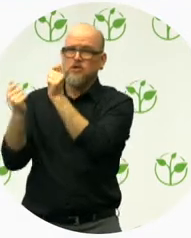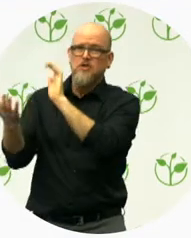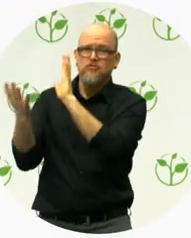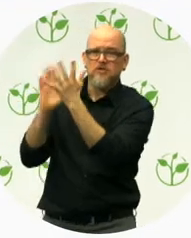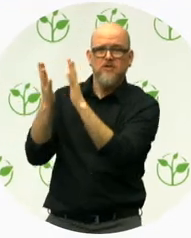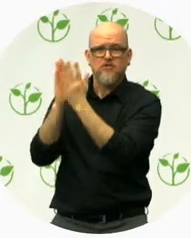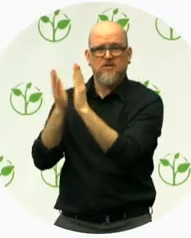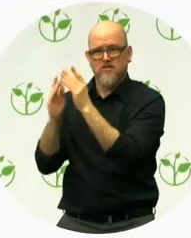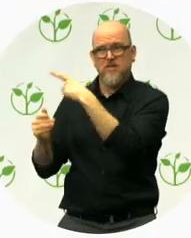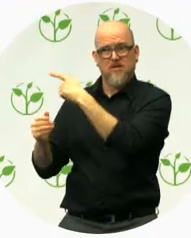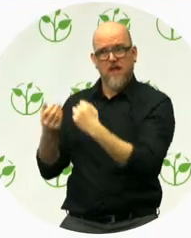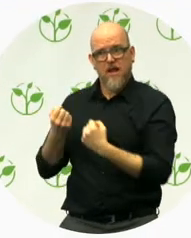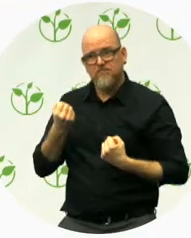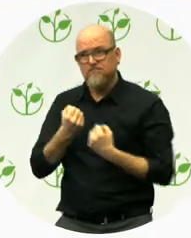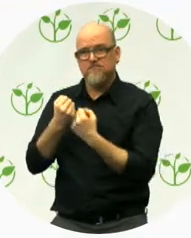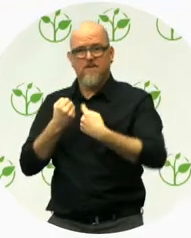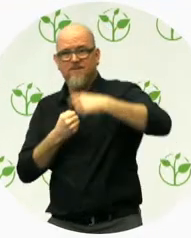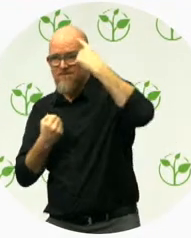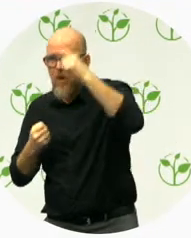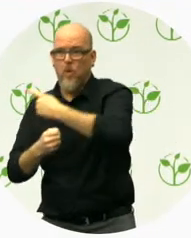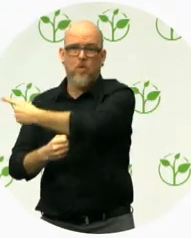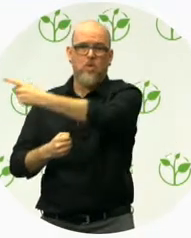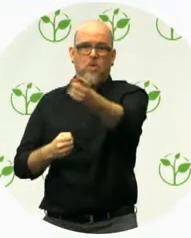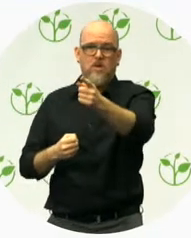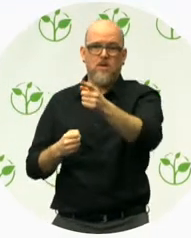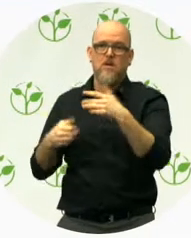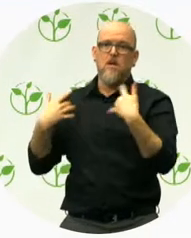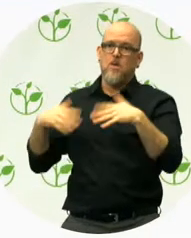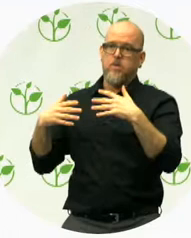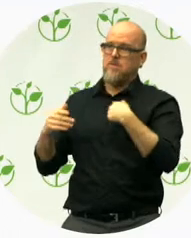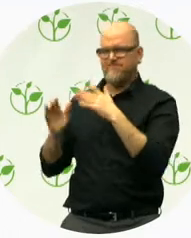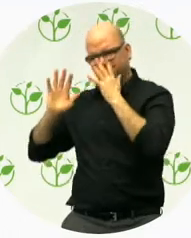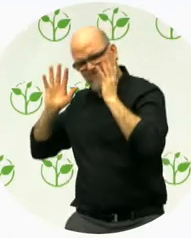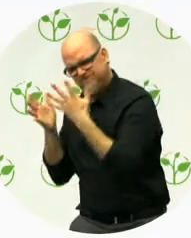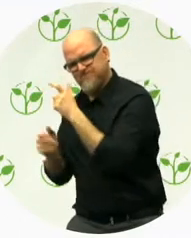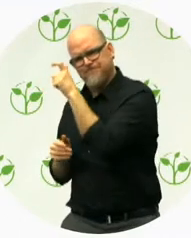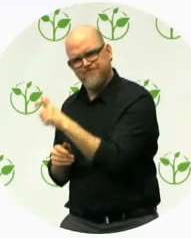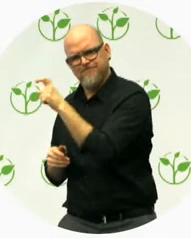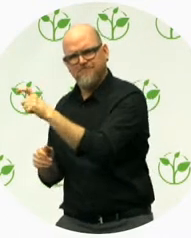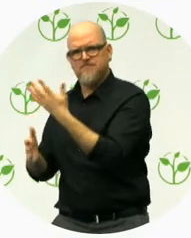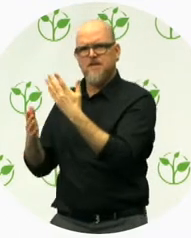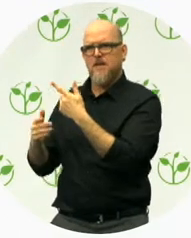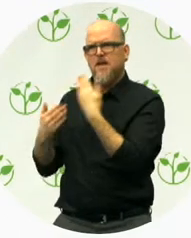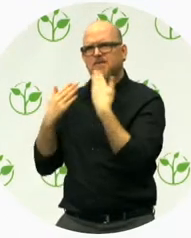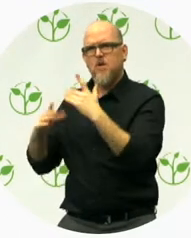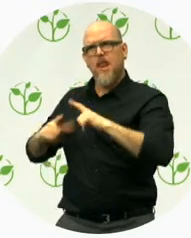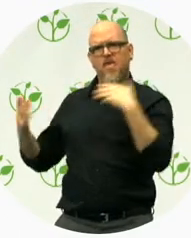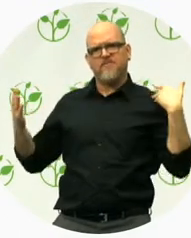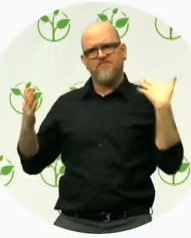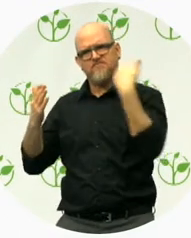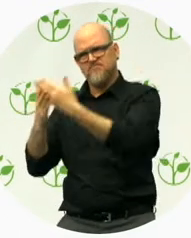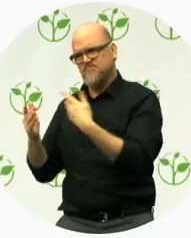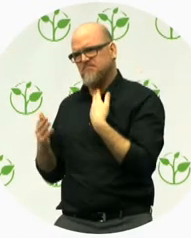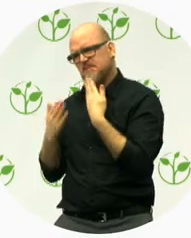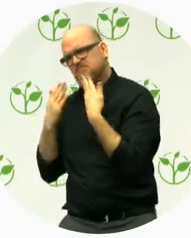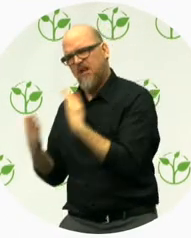I would like us to give a robust round of applause for the value and worth of their lives. So please, a round of applause for our colleagues.